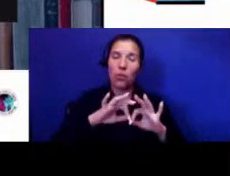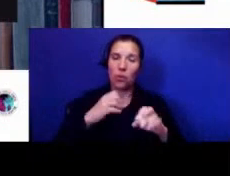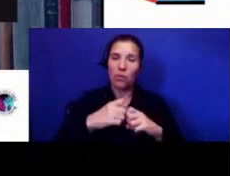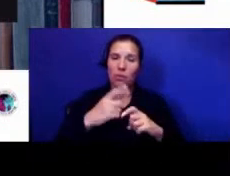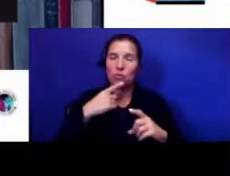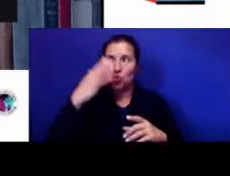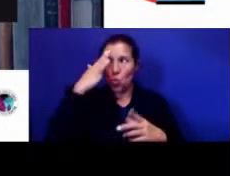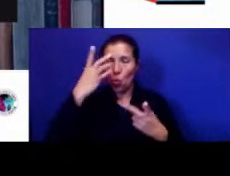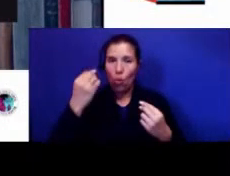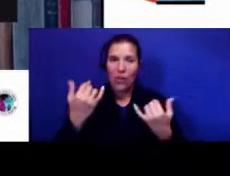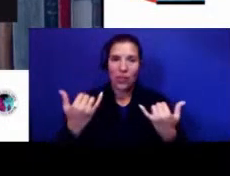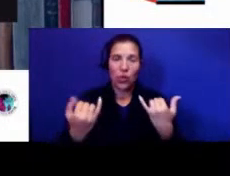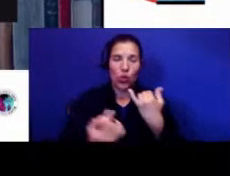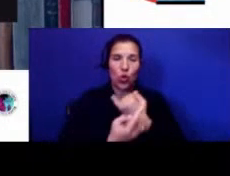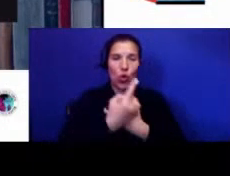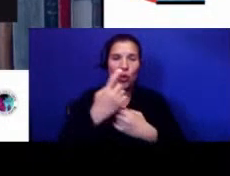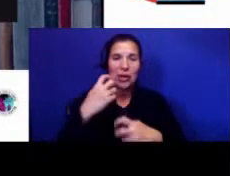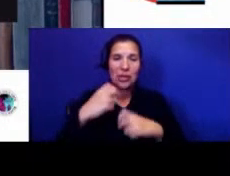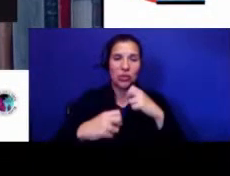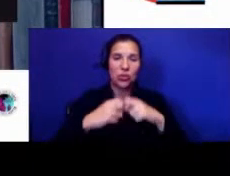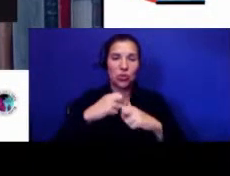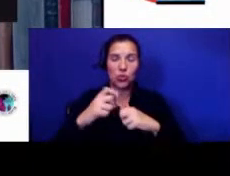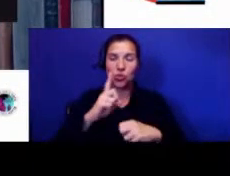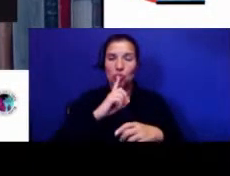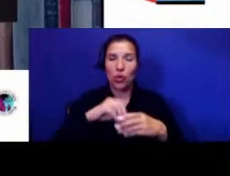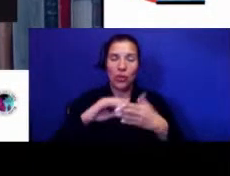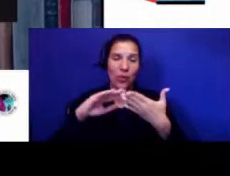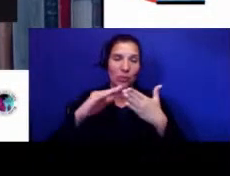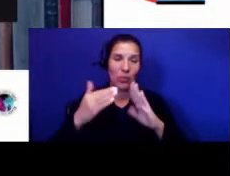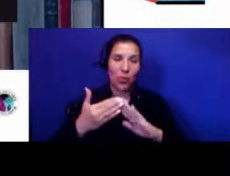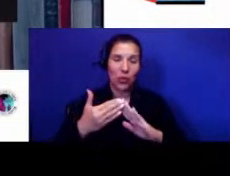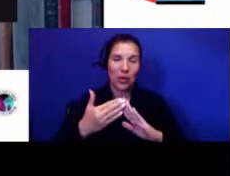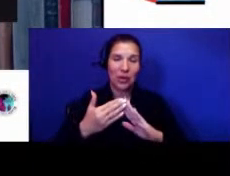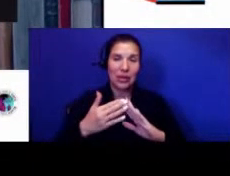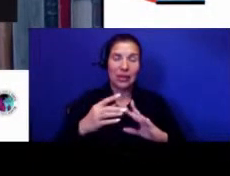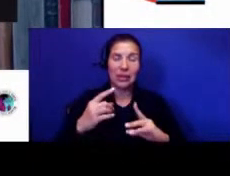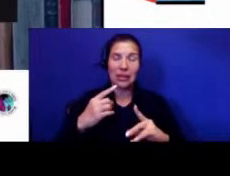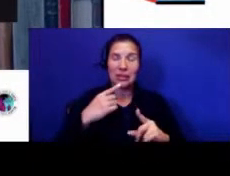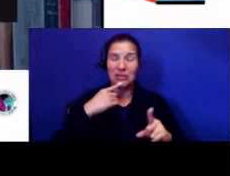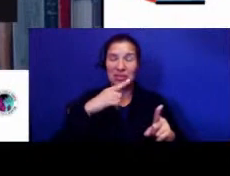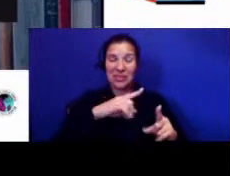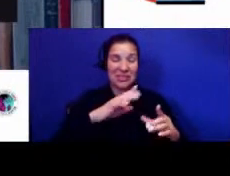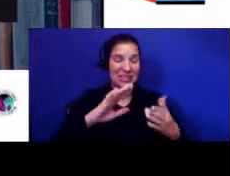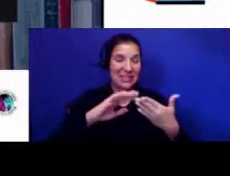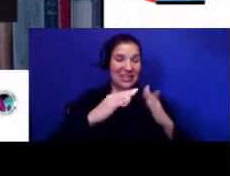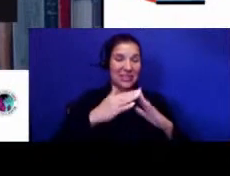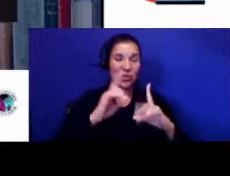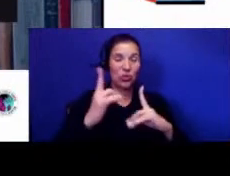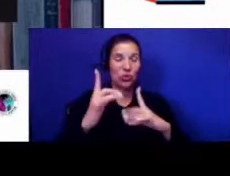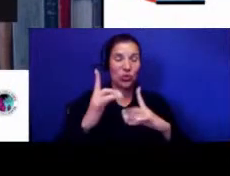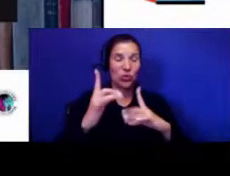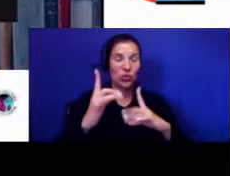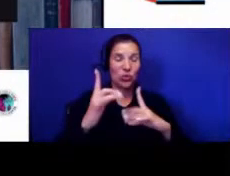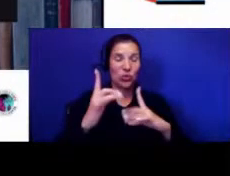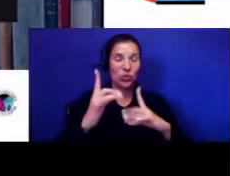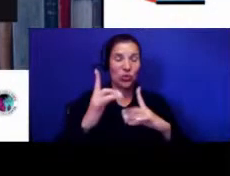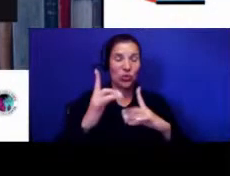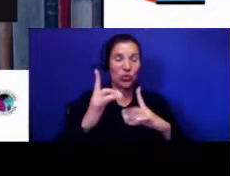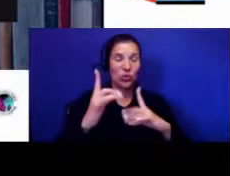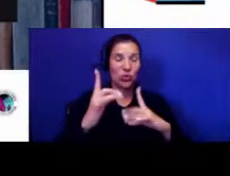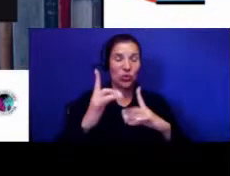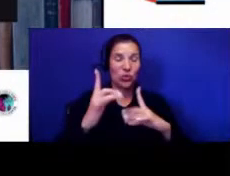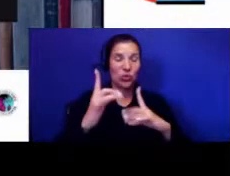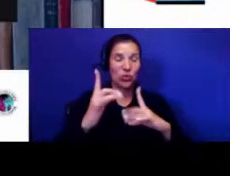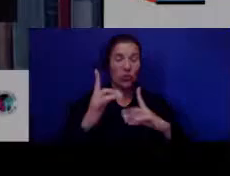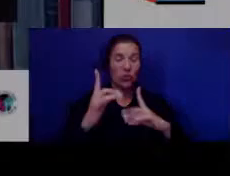the current issues are in your community. A city is only as strong as its school district, and a school district is only as